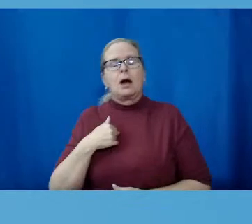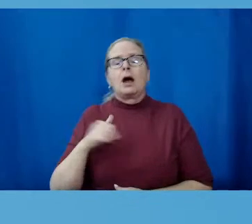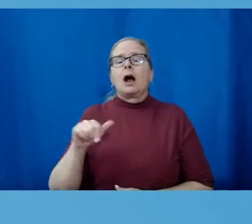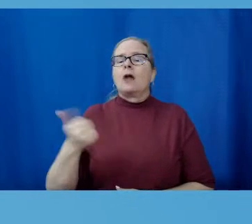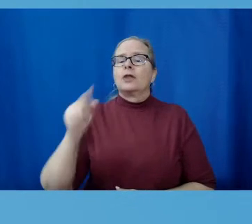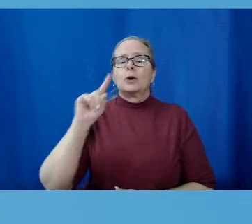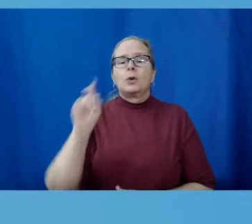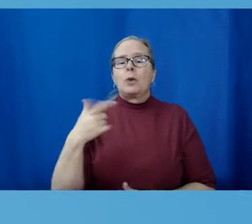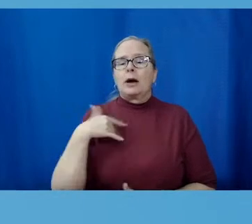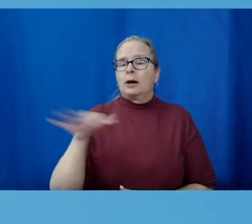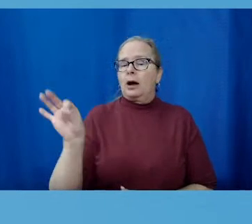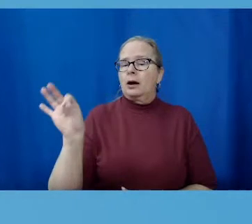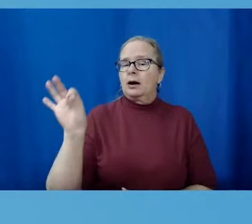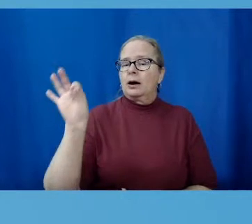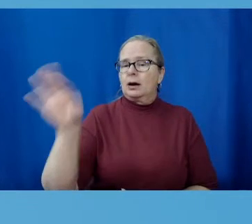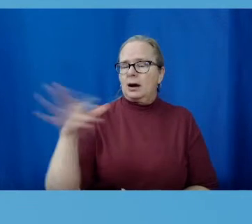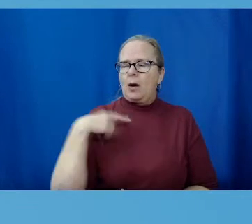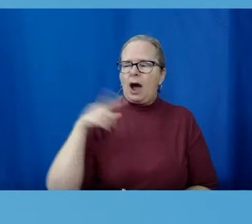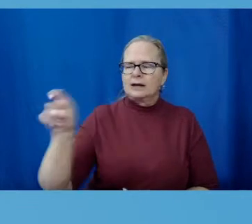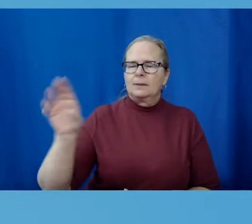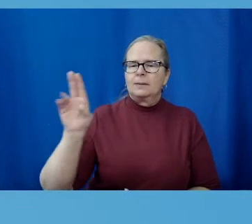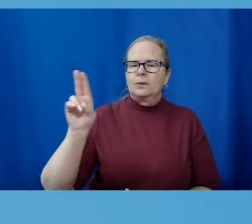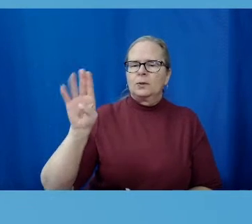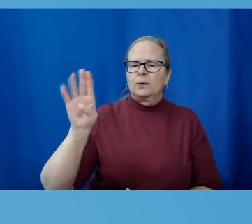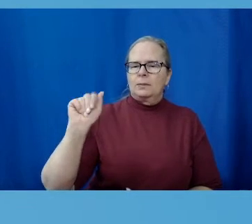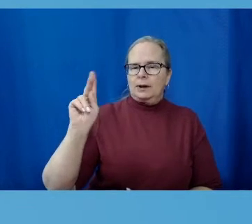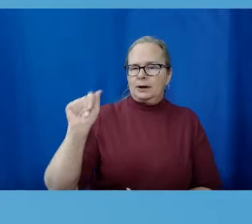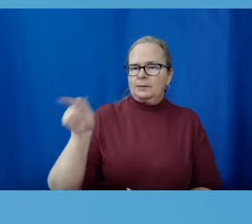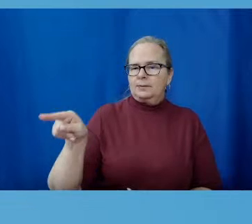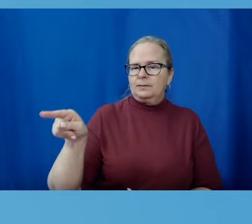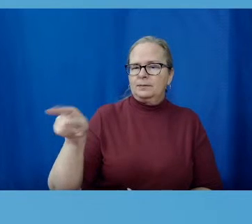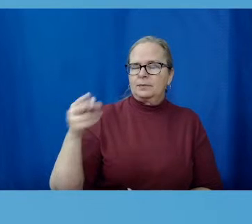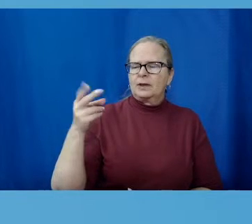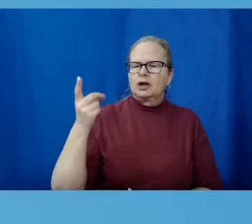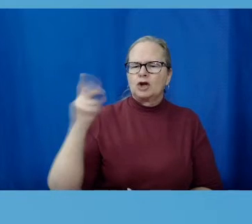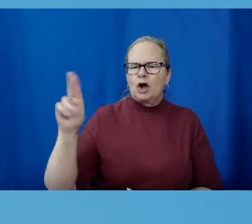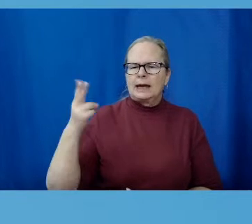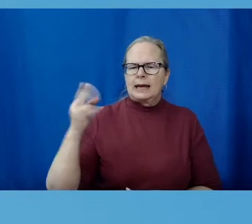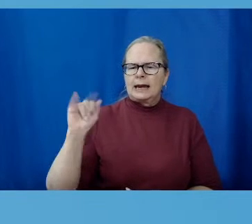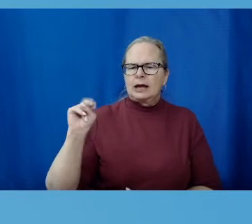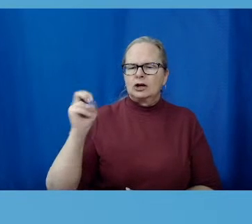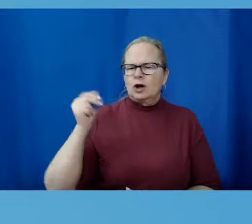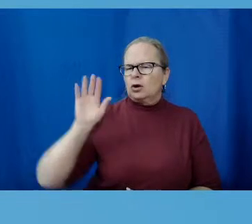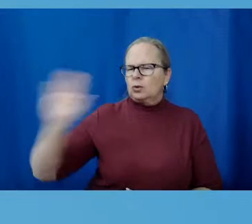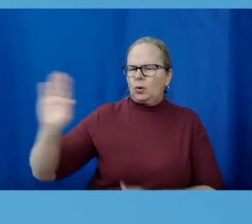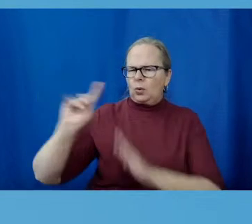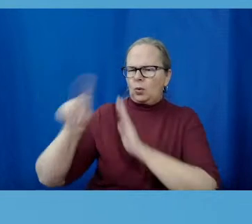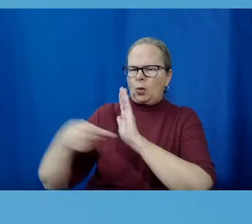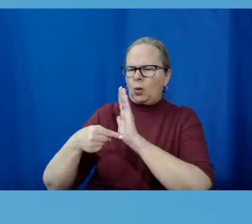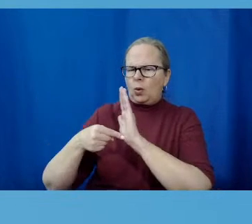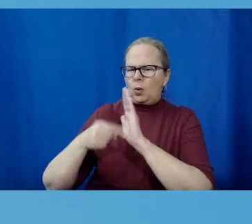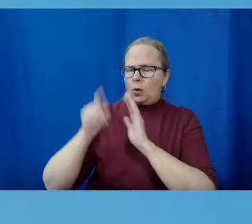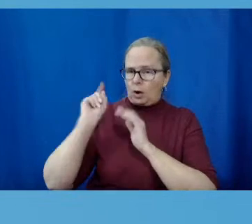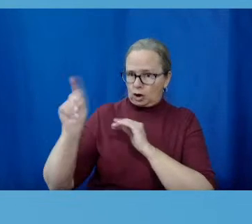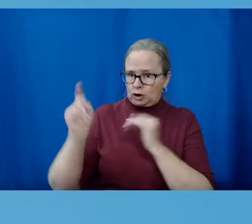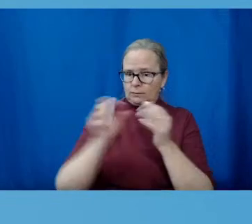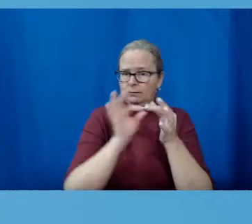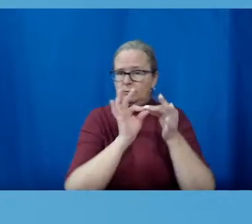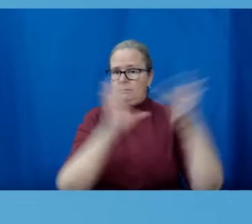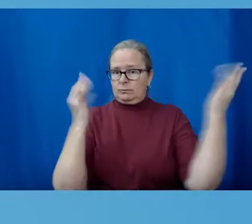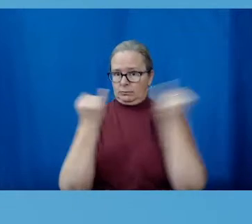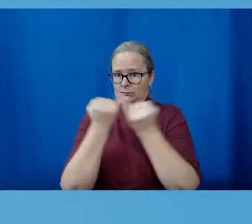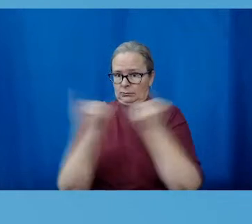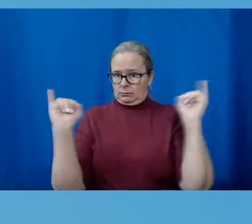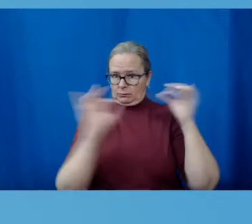role be? Should she be independent of the government? Should she be able to independently advise them? Or should she be more of a civil servant?